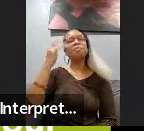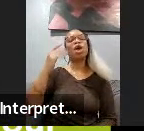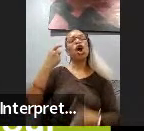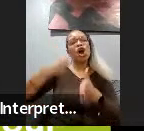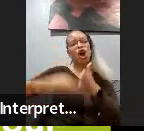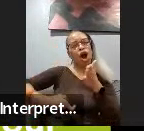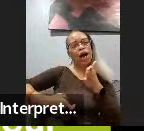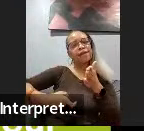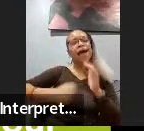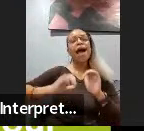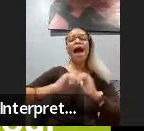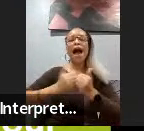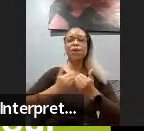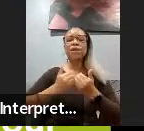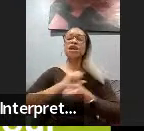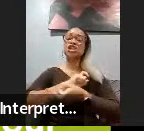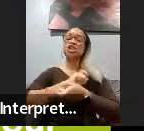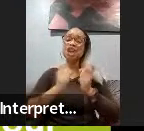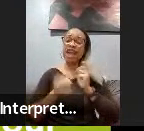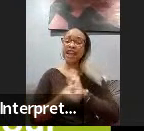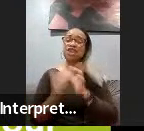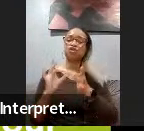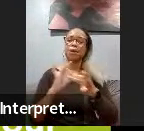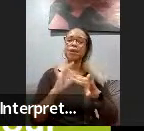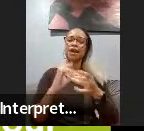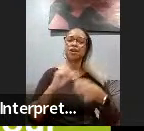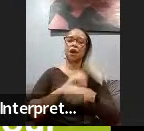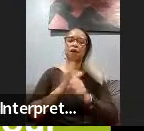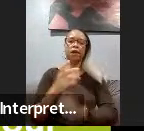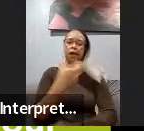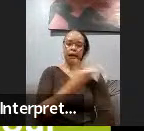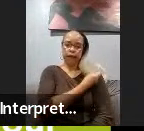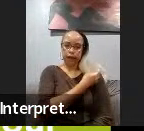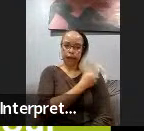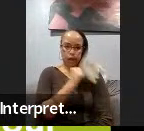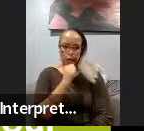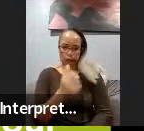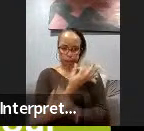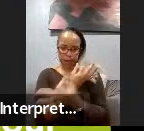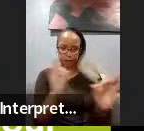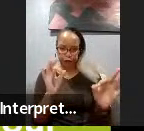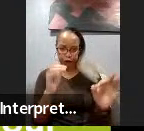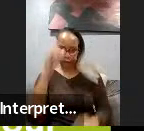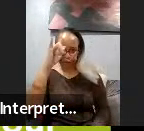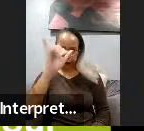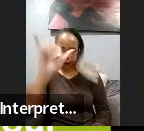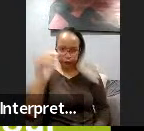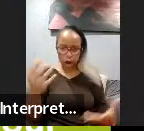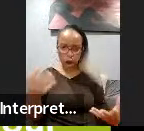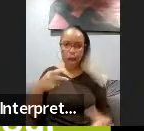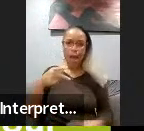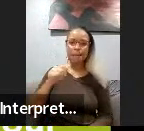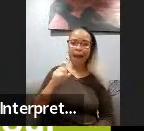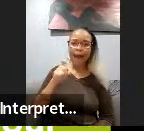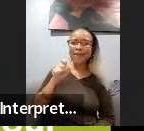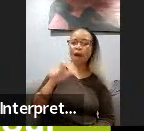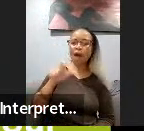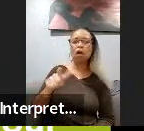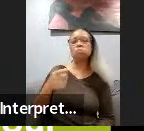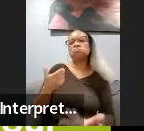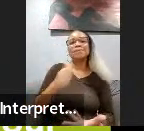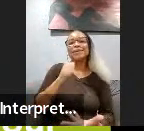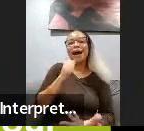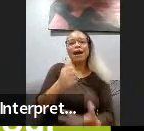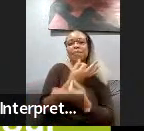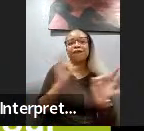going to change around COVID, right? The vaccine's not going to be free forever. Paxlovid is not going to be free forever. So, just